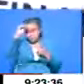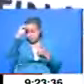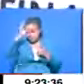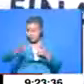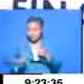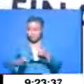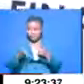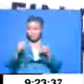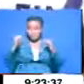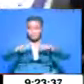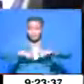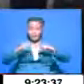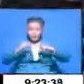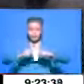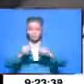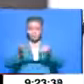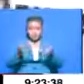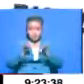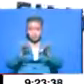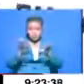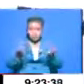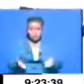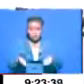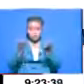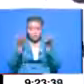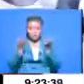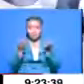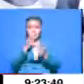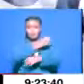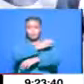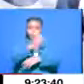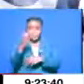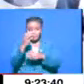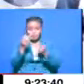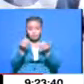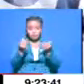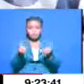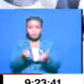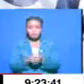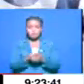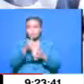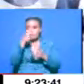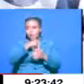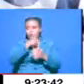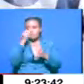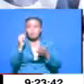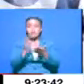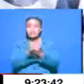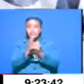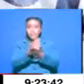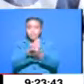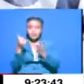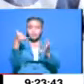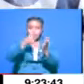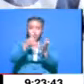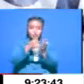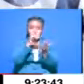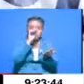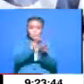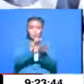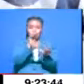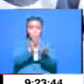need to enhance capacity to deal with the emerging trends of terrorism. Private sector also, including banks, money